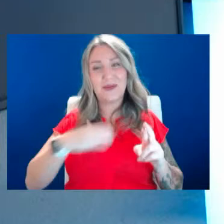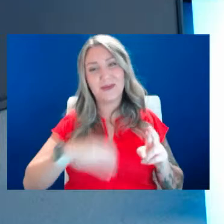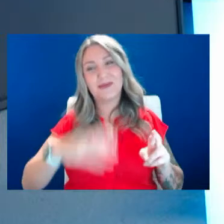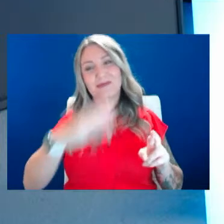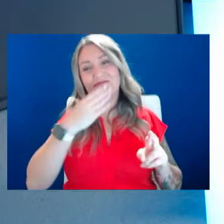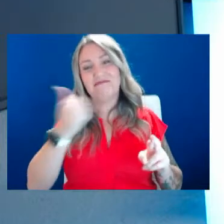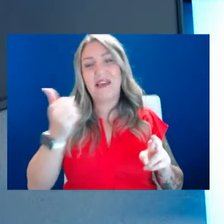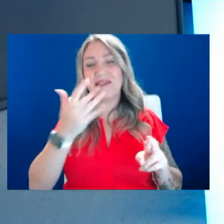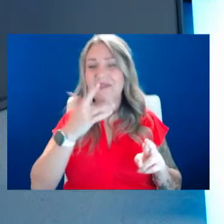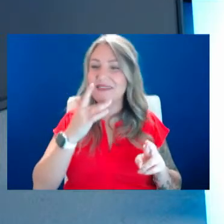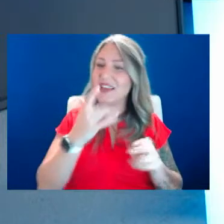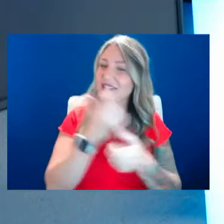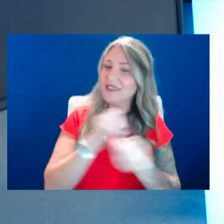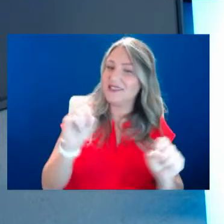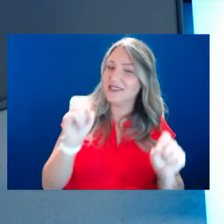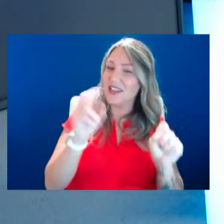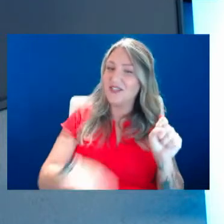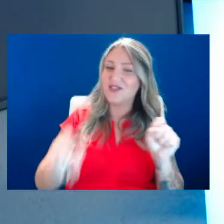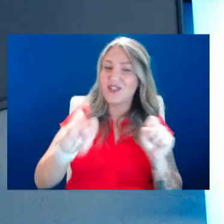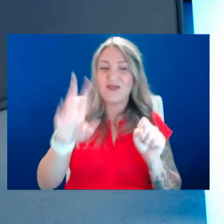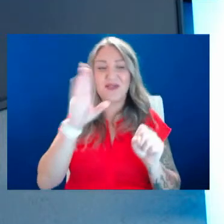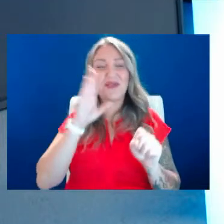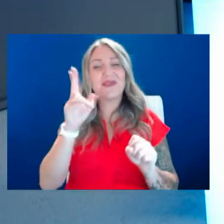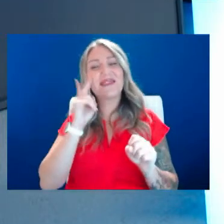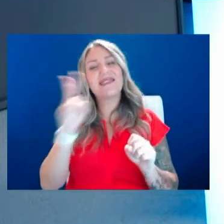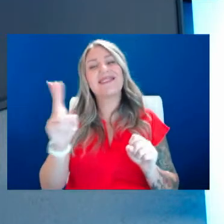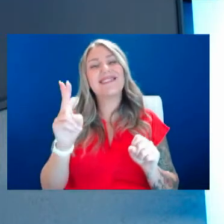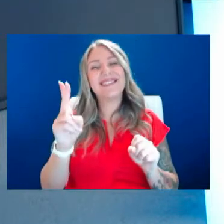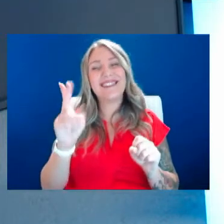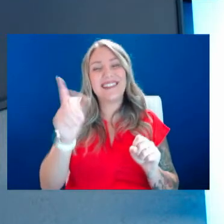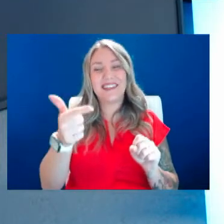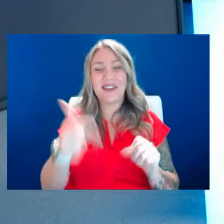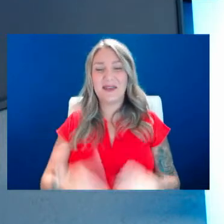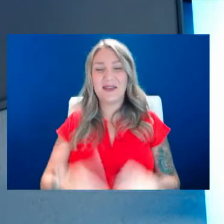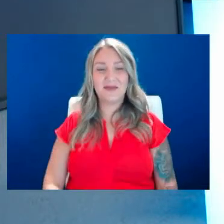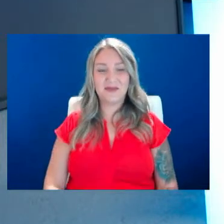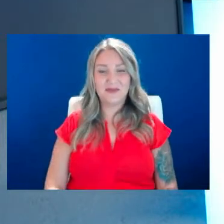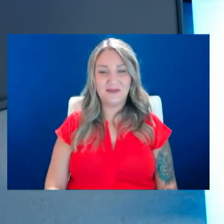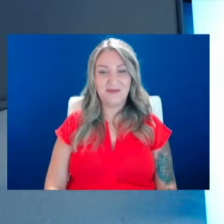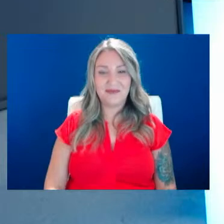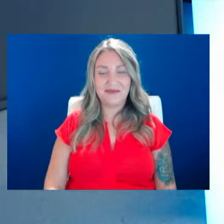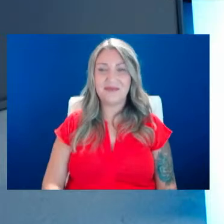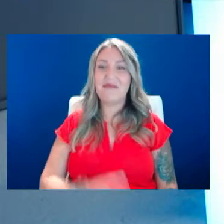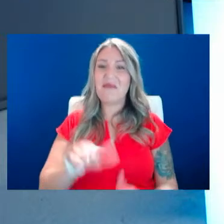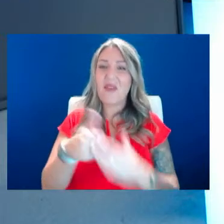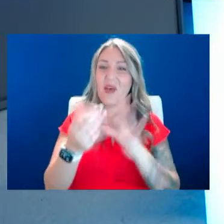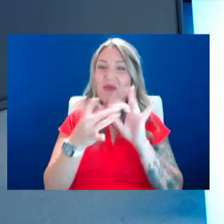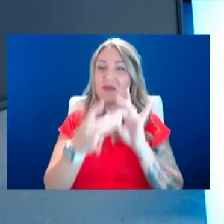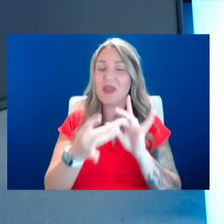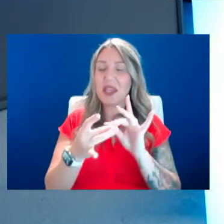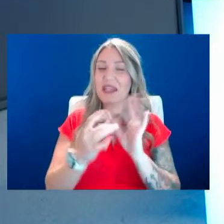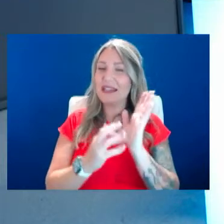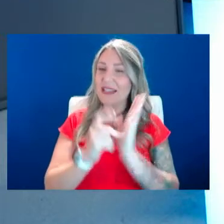safe travels, and we will see them on the other end, all in the name of cancer research. So we thank all of those folks. I want to get back with